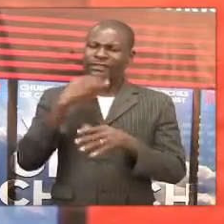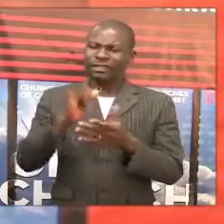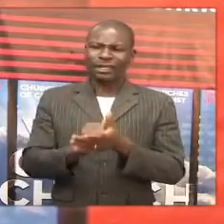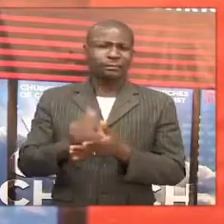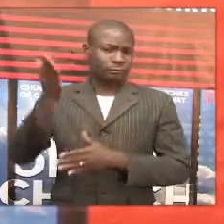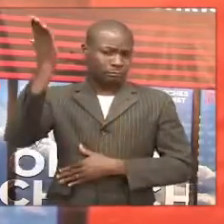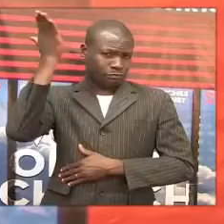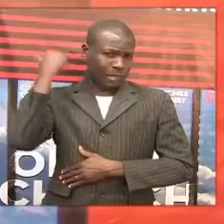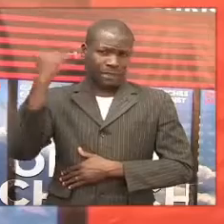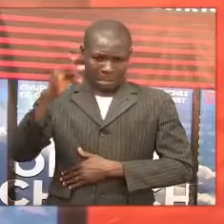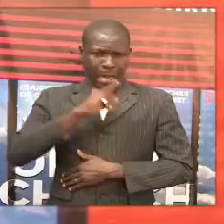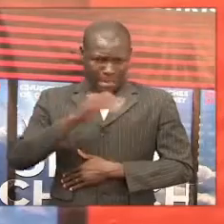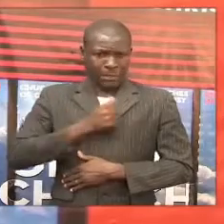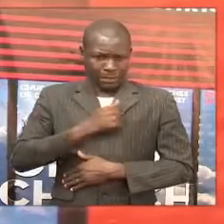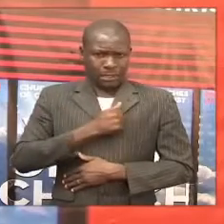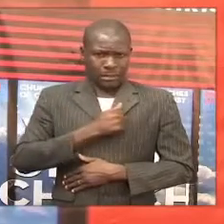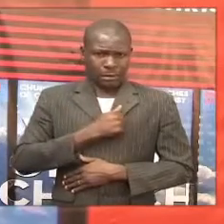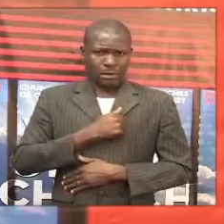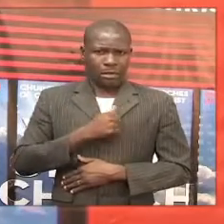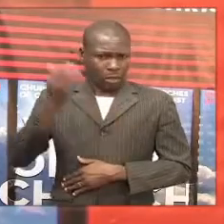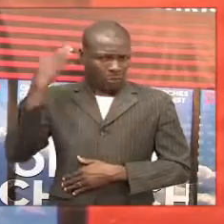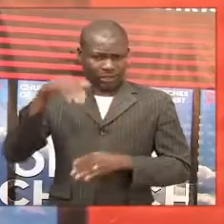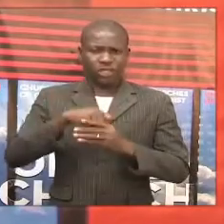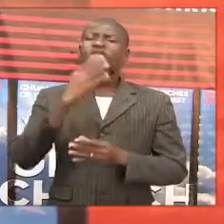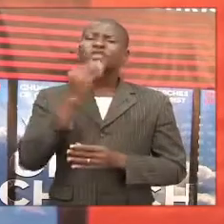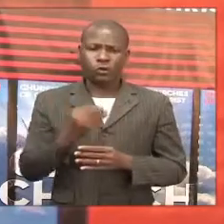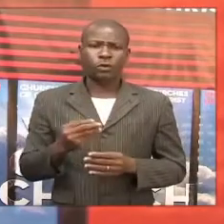di Homeda. No a Jew for a Sumunimo.